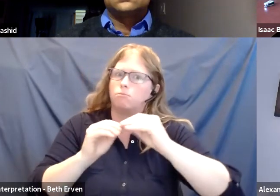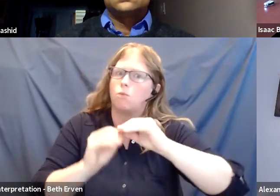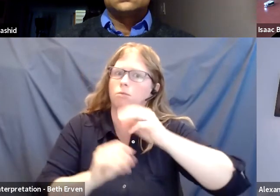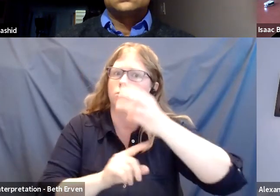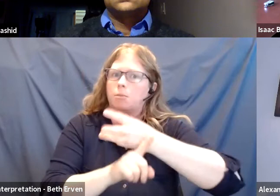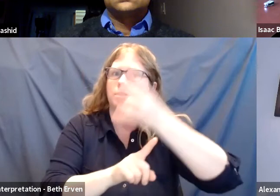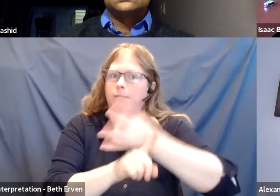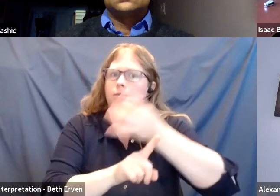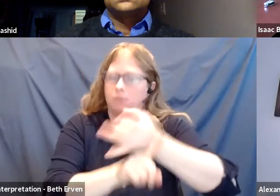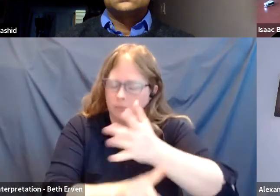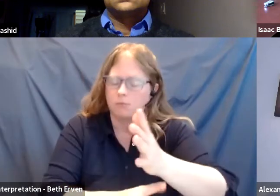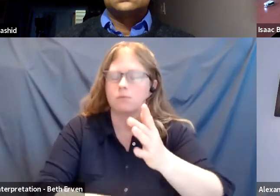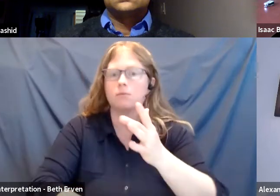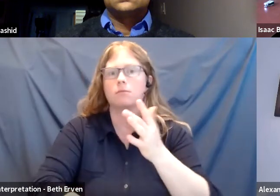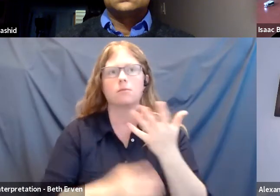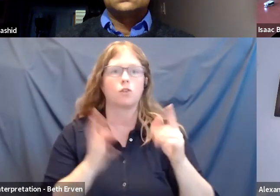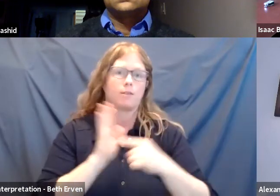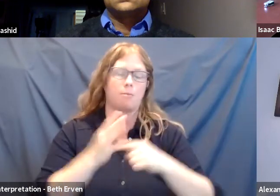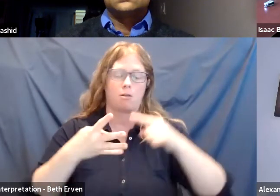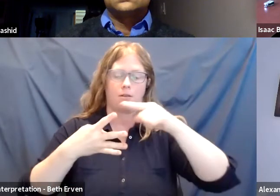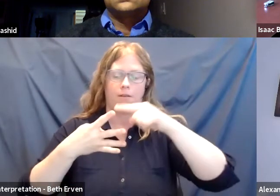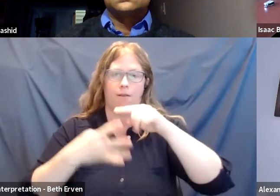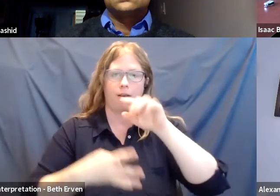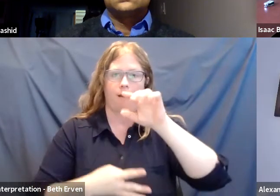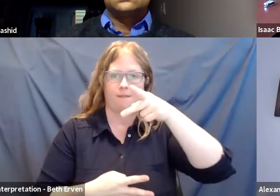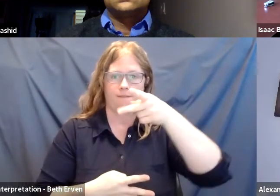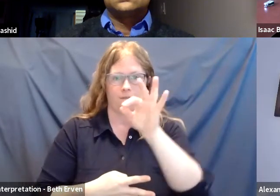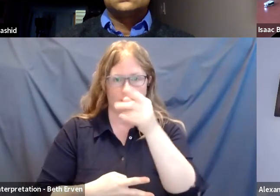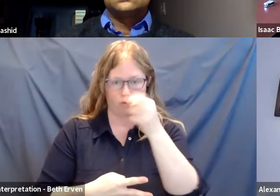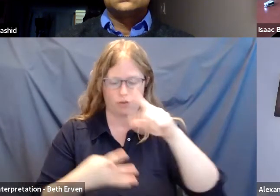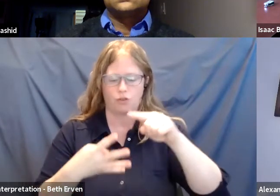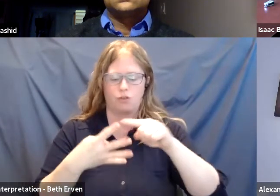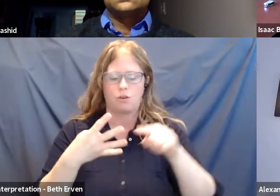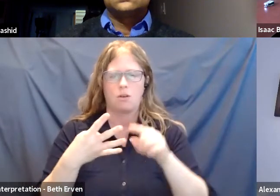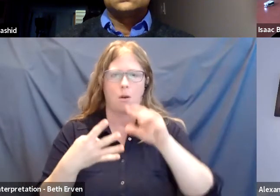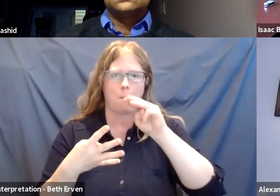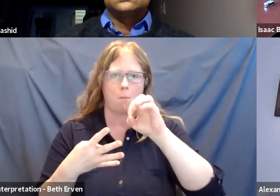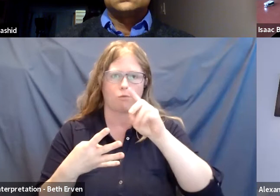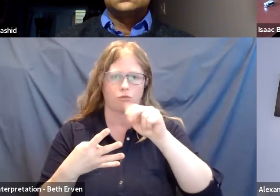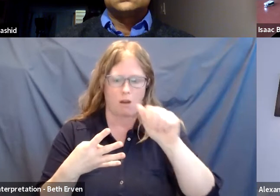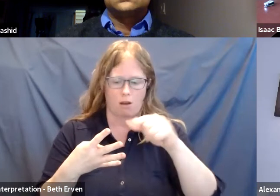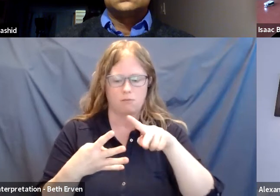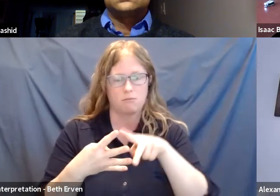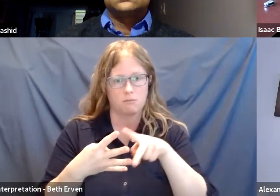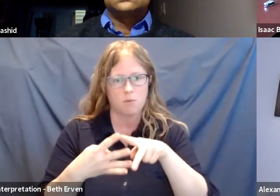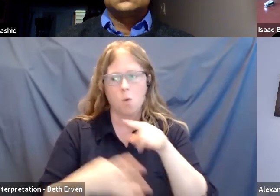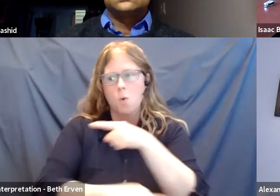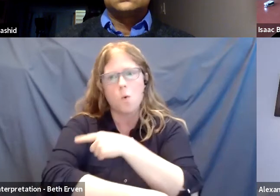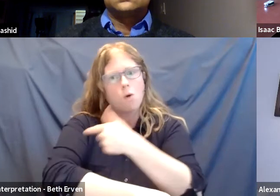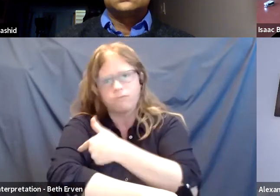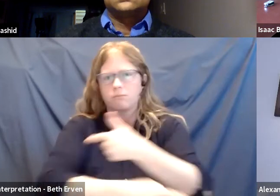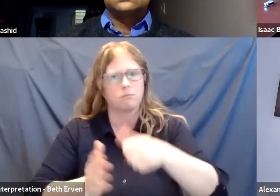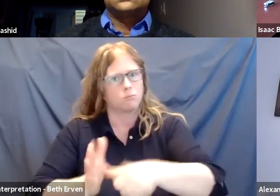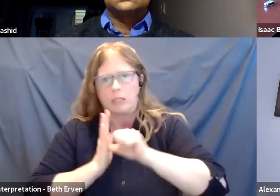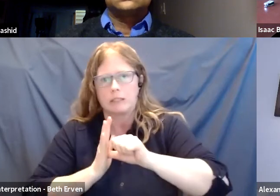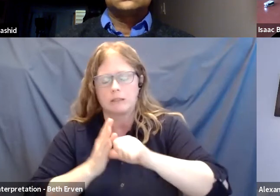to 6 months, and it showed that, for example, Pfizer and Moderna have like 90% efficacy at that point in time. It's pretty impressive. Well, it's probably